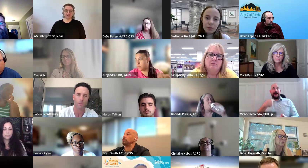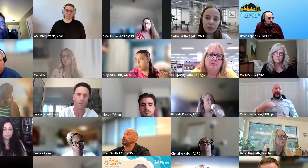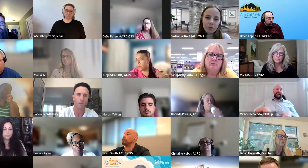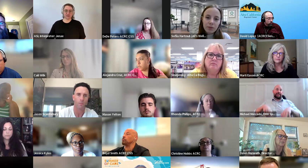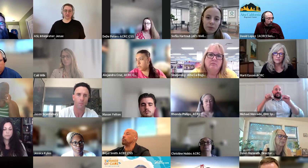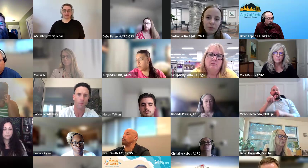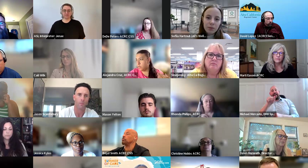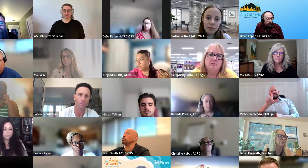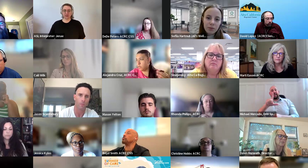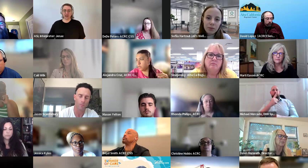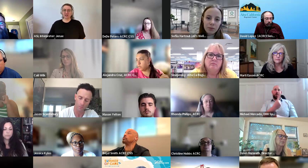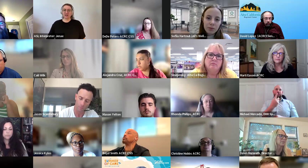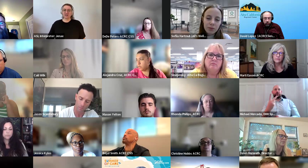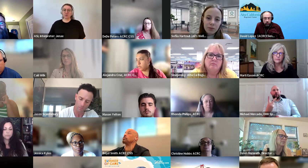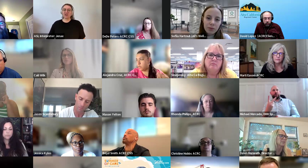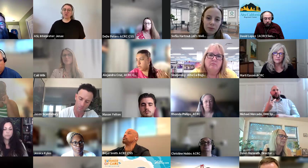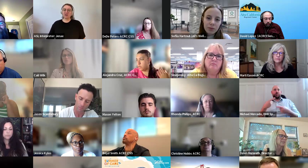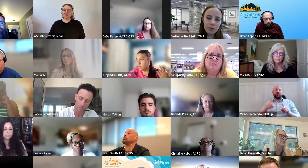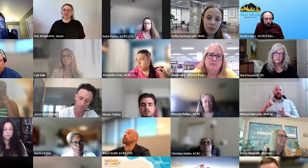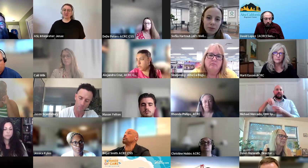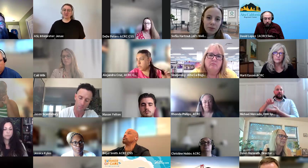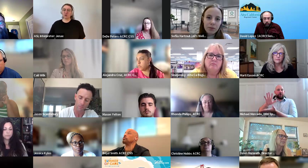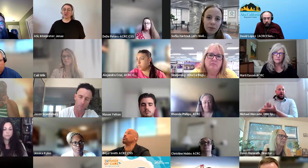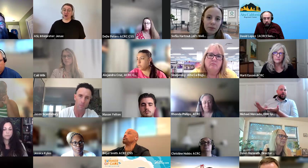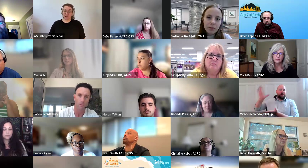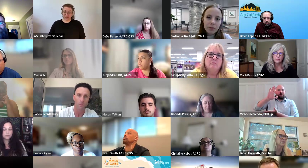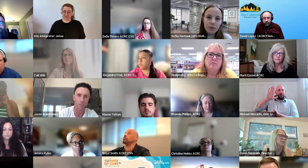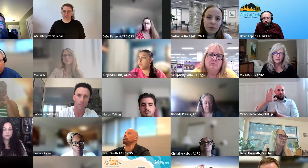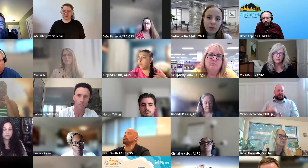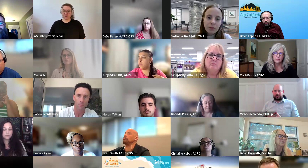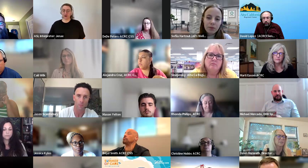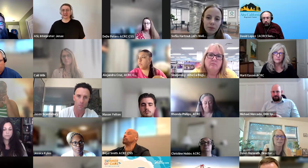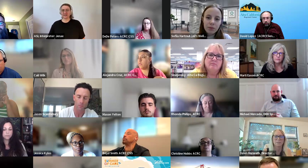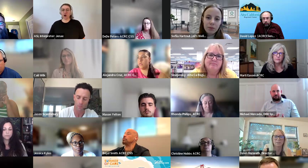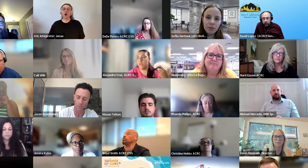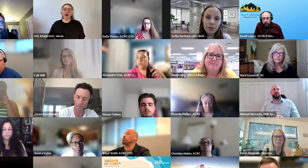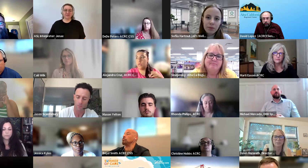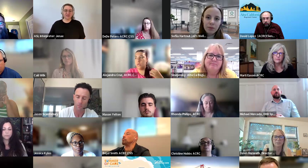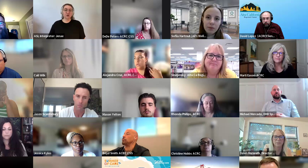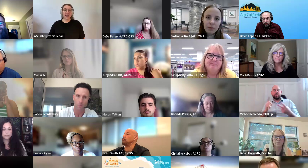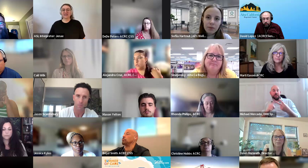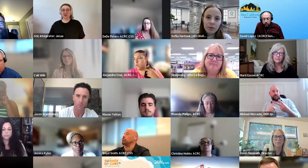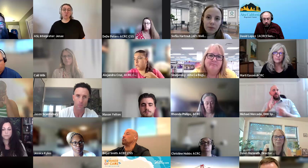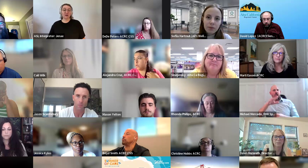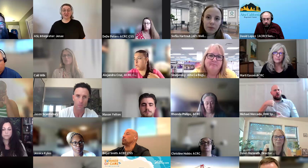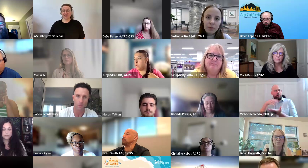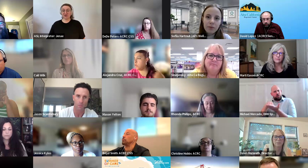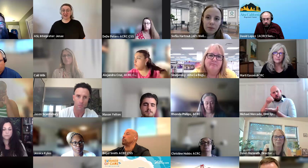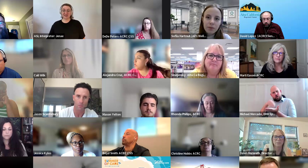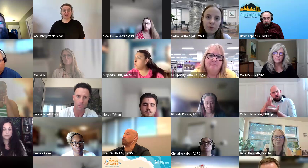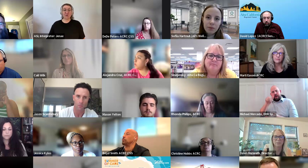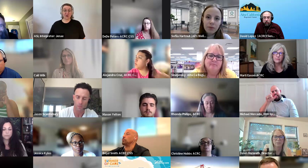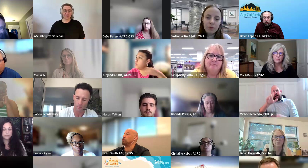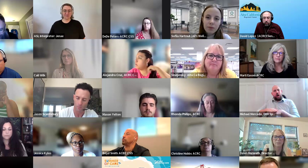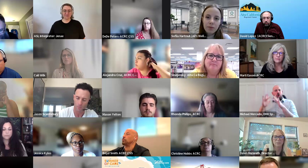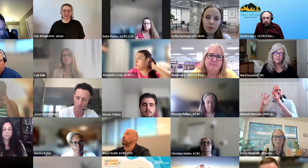on deaf individuals. So what you're not really looking for is, oh, I took ASL 1 and 2